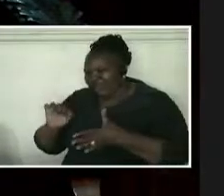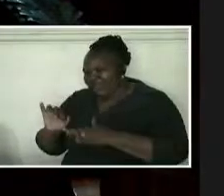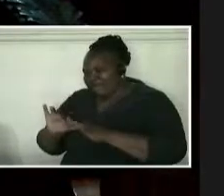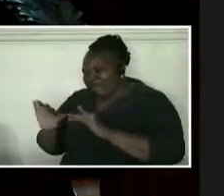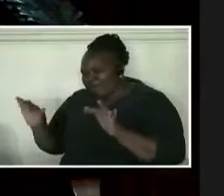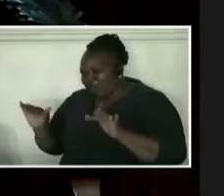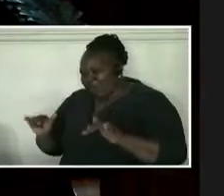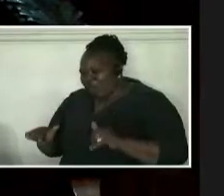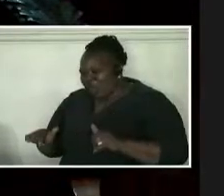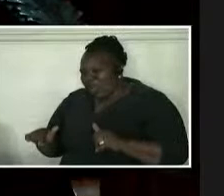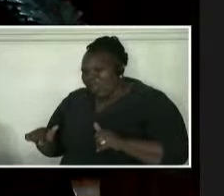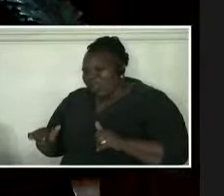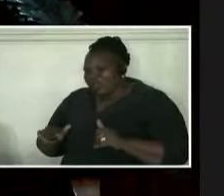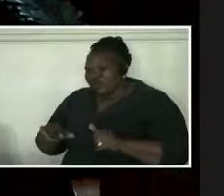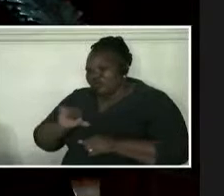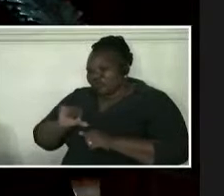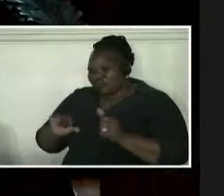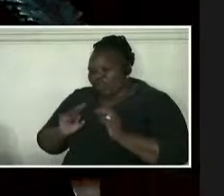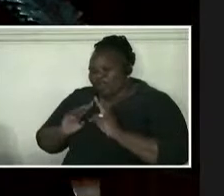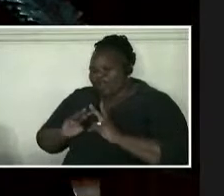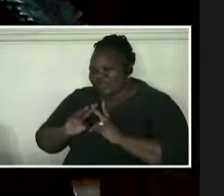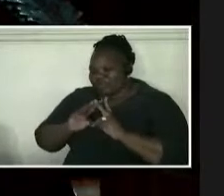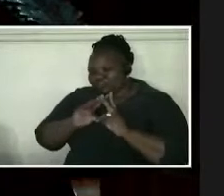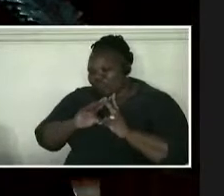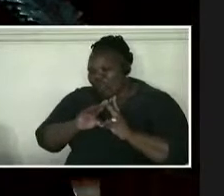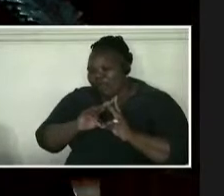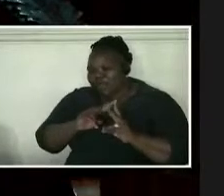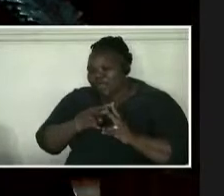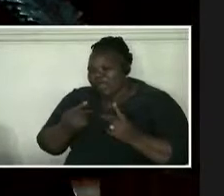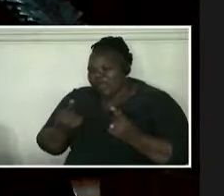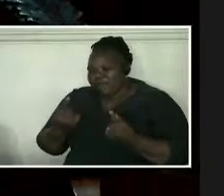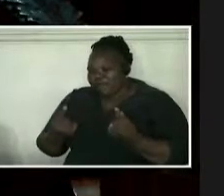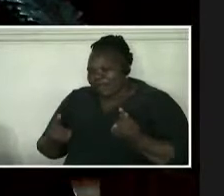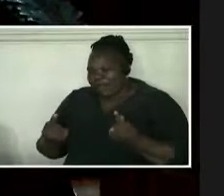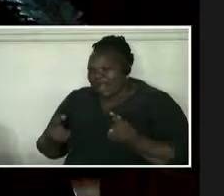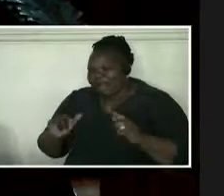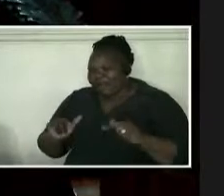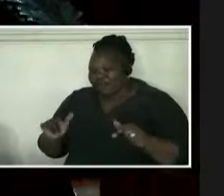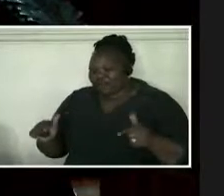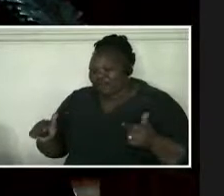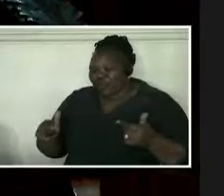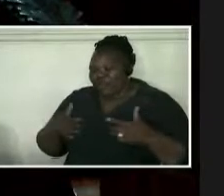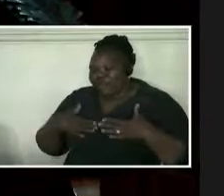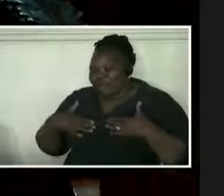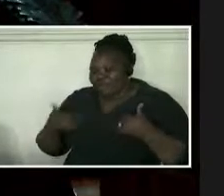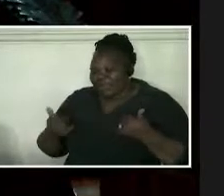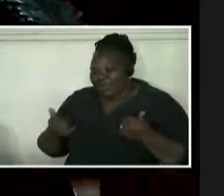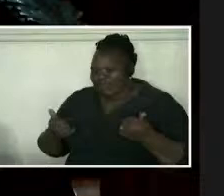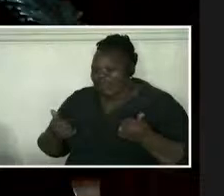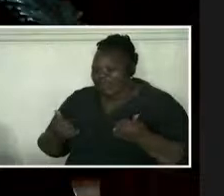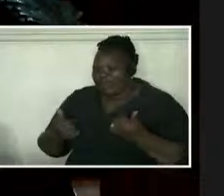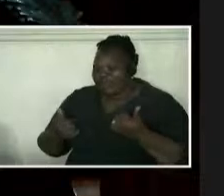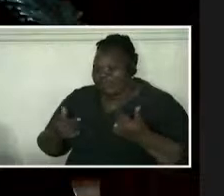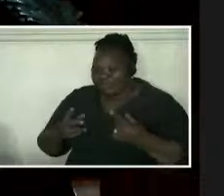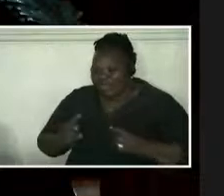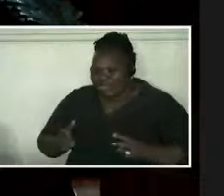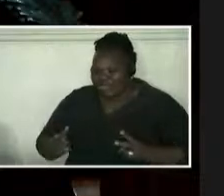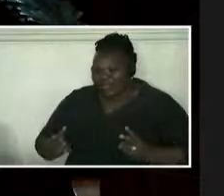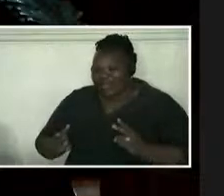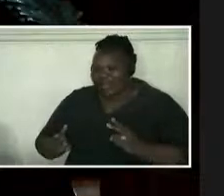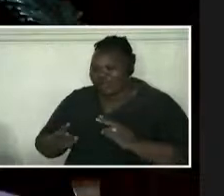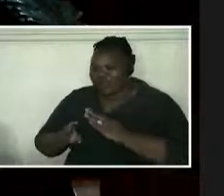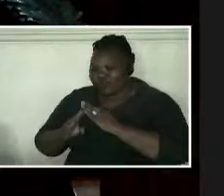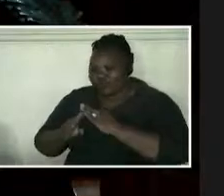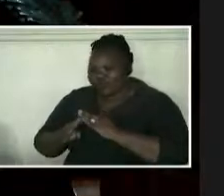province a social partnership that must be underpinned by individuals living in a way that enables the prevention of diseases and injuries